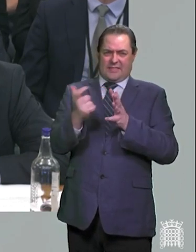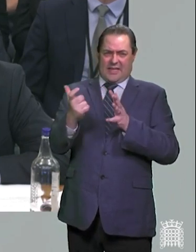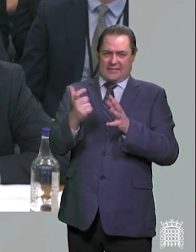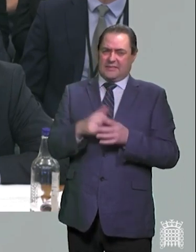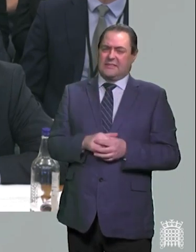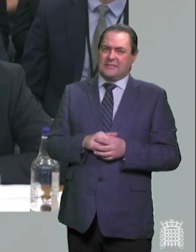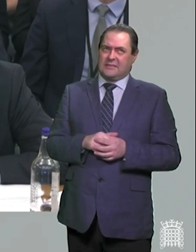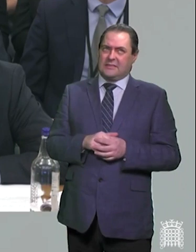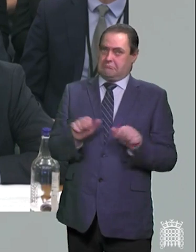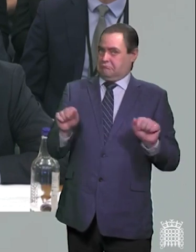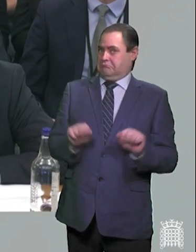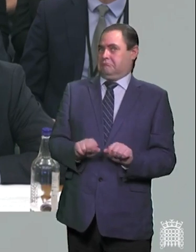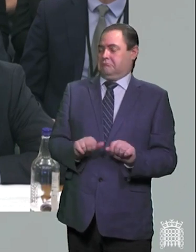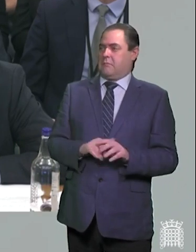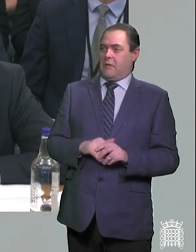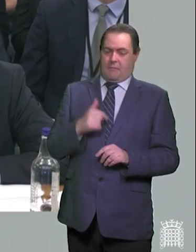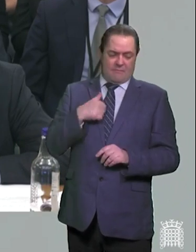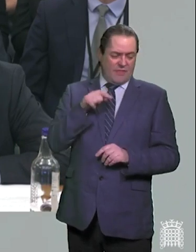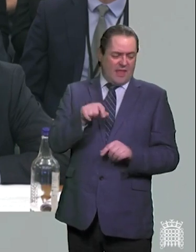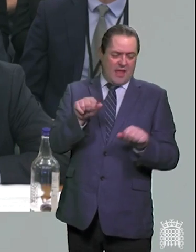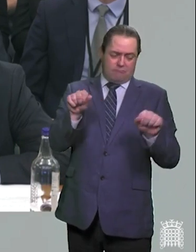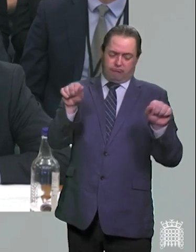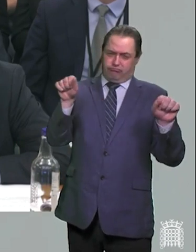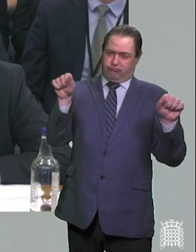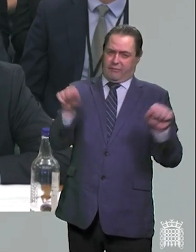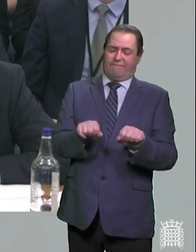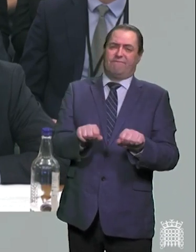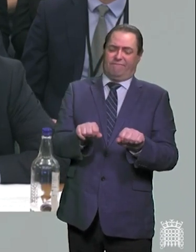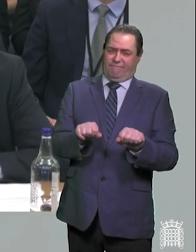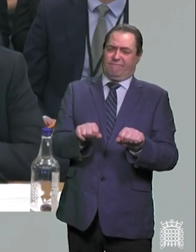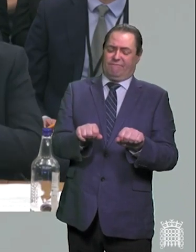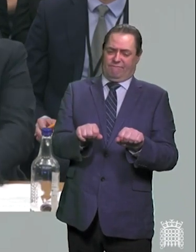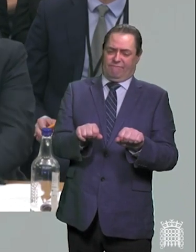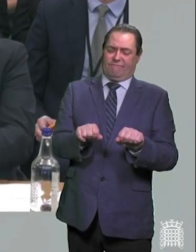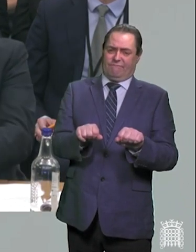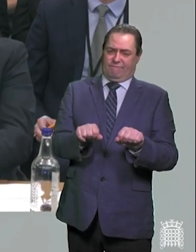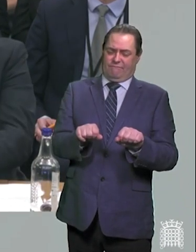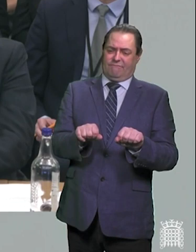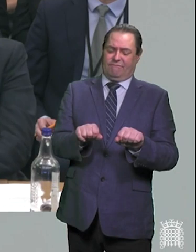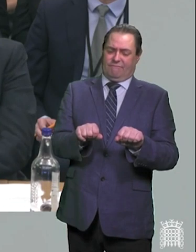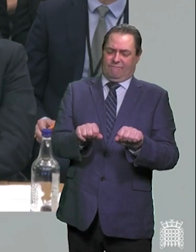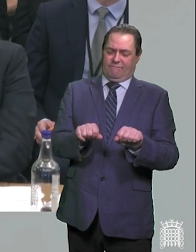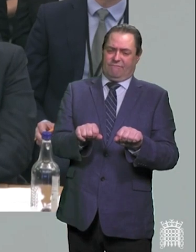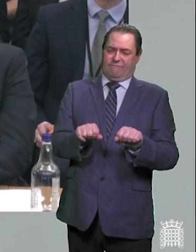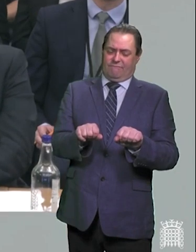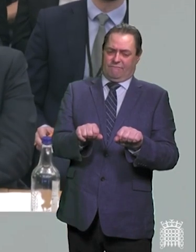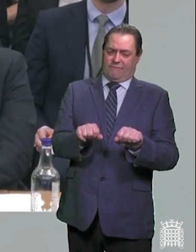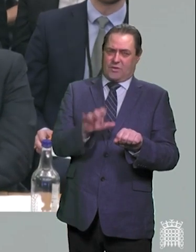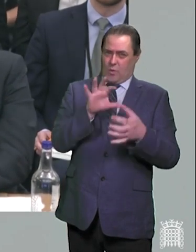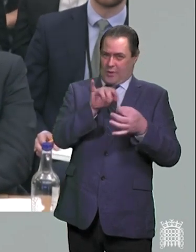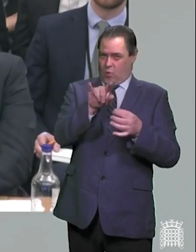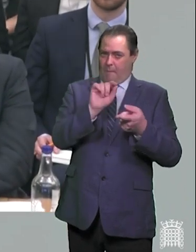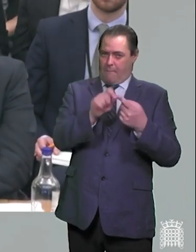memory. I was certainly there very briefly indeed. And to get to your point, Sir